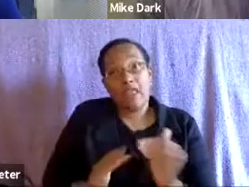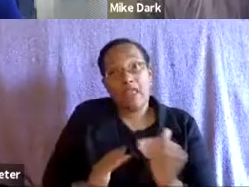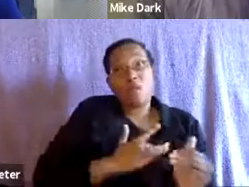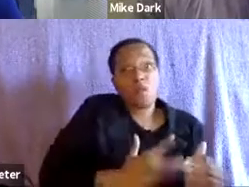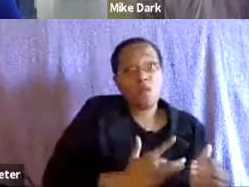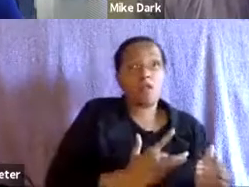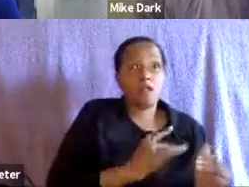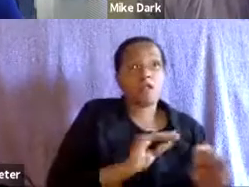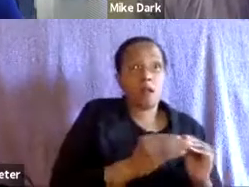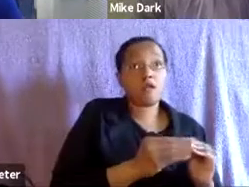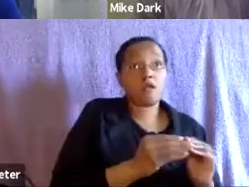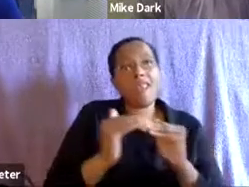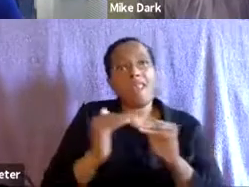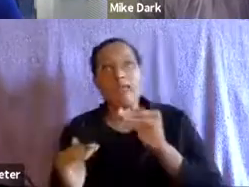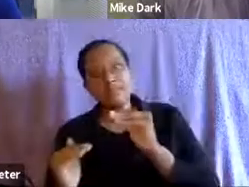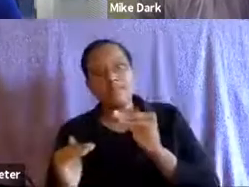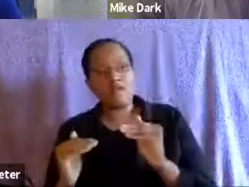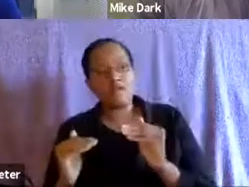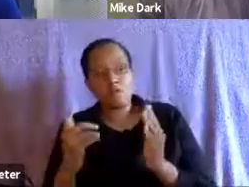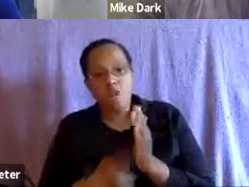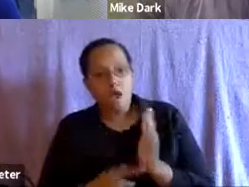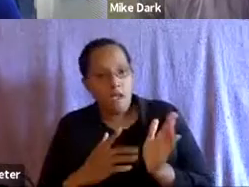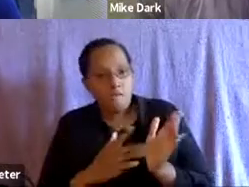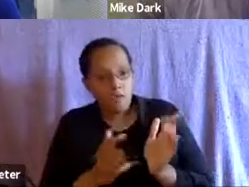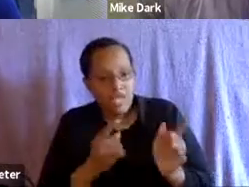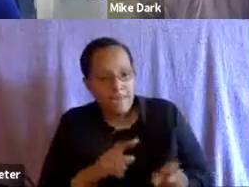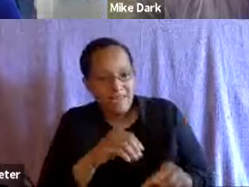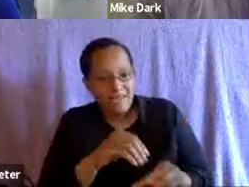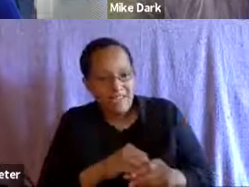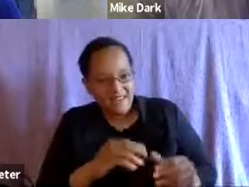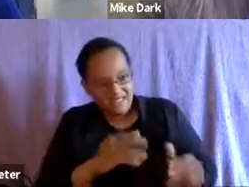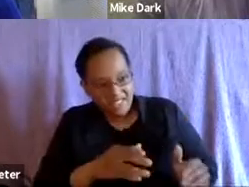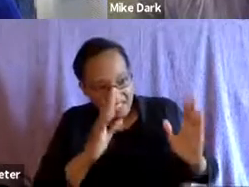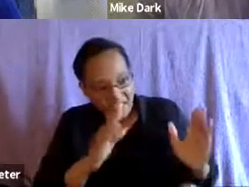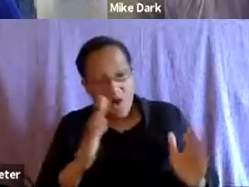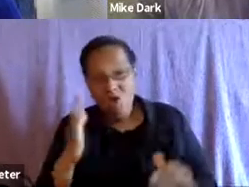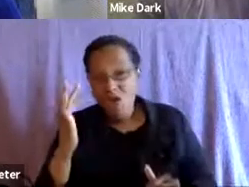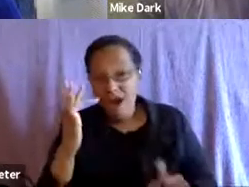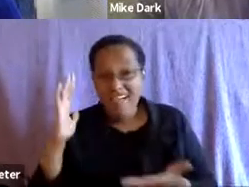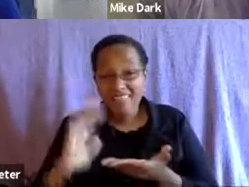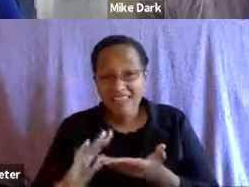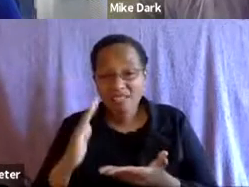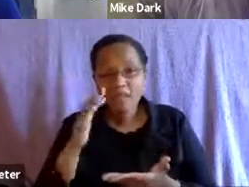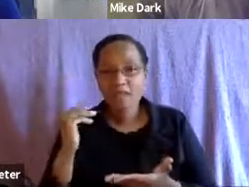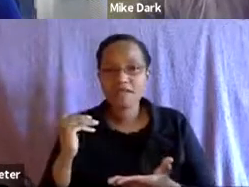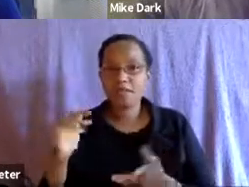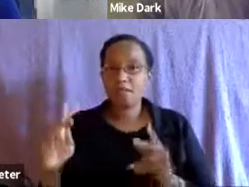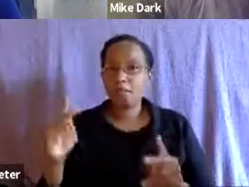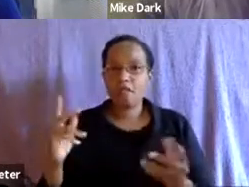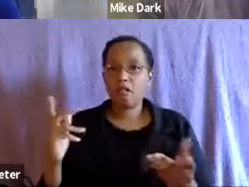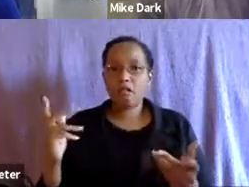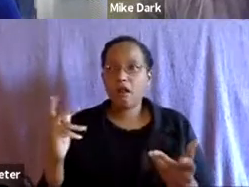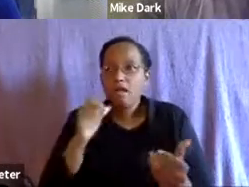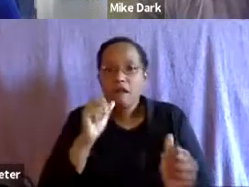So there were a lot of questions about cases being brought forward. I don't